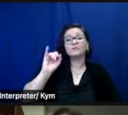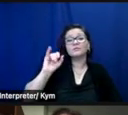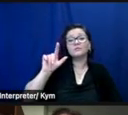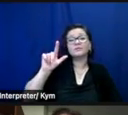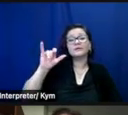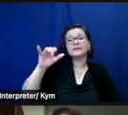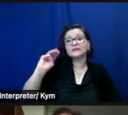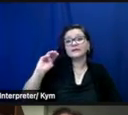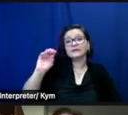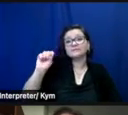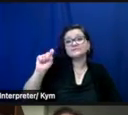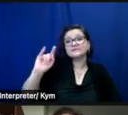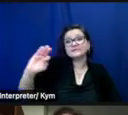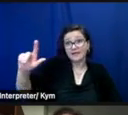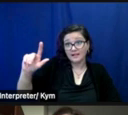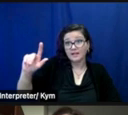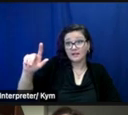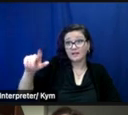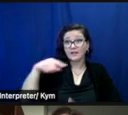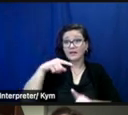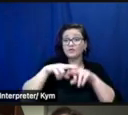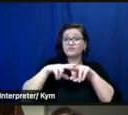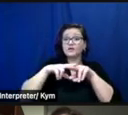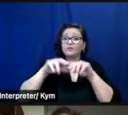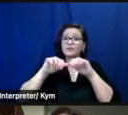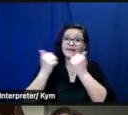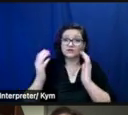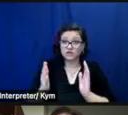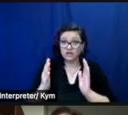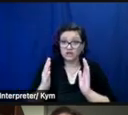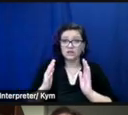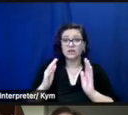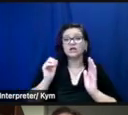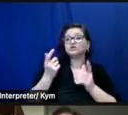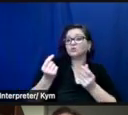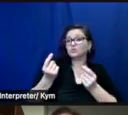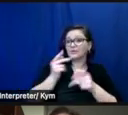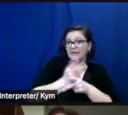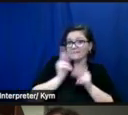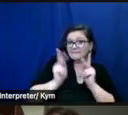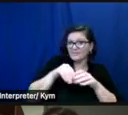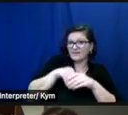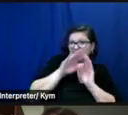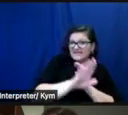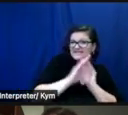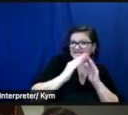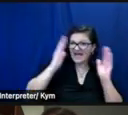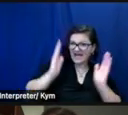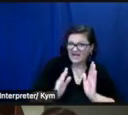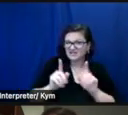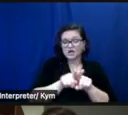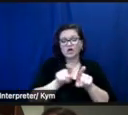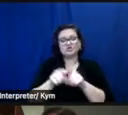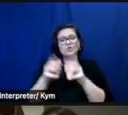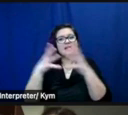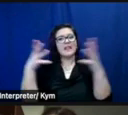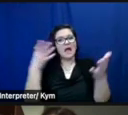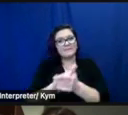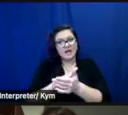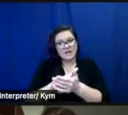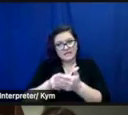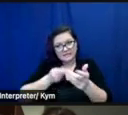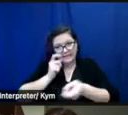Right, so William Still, he was a railroad agent, right? So he kept people in his house, and he also provided a lot of money for this. So he was